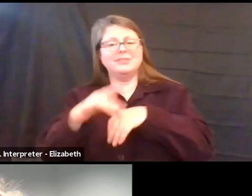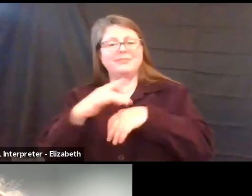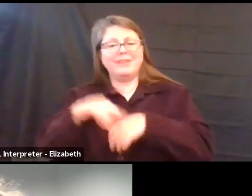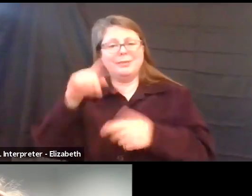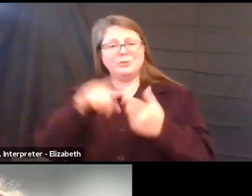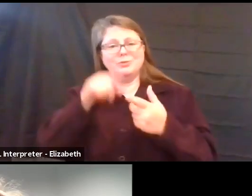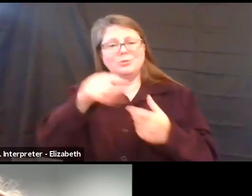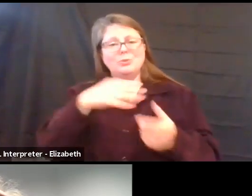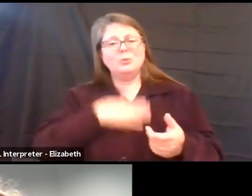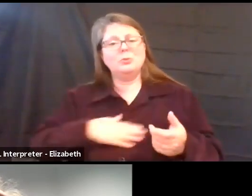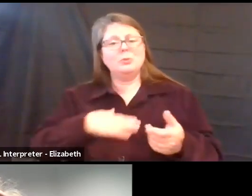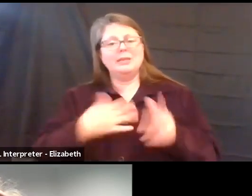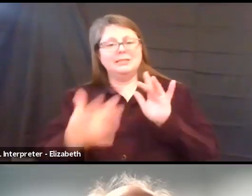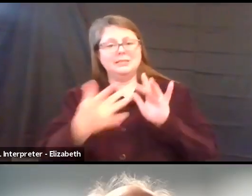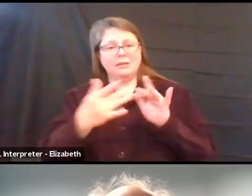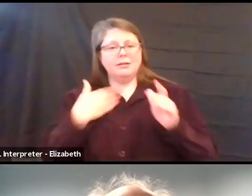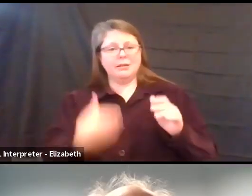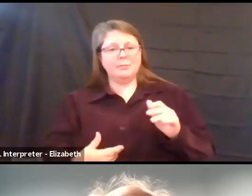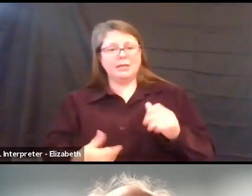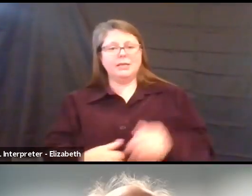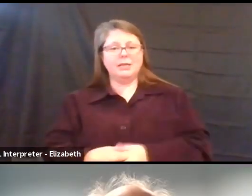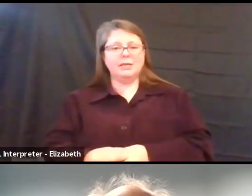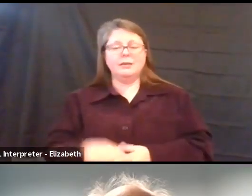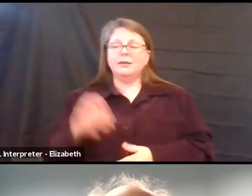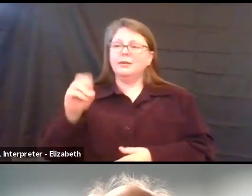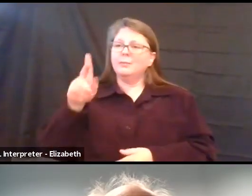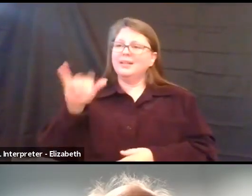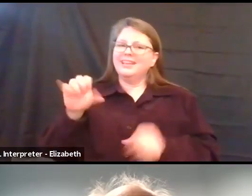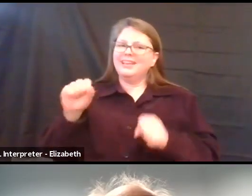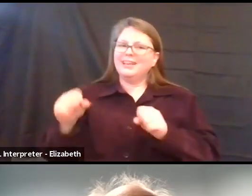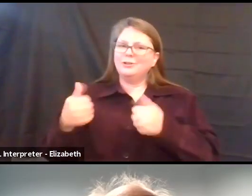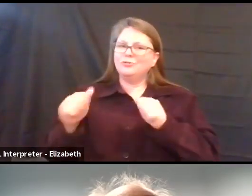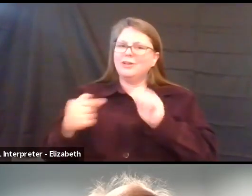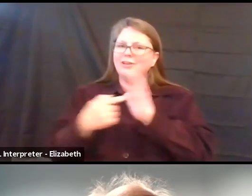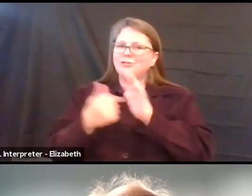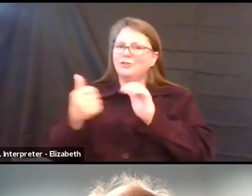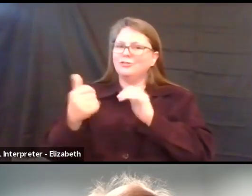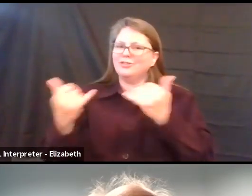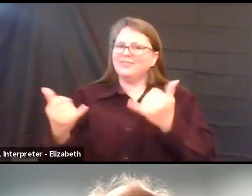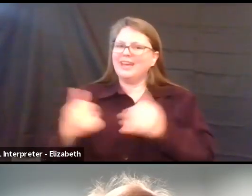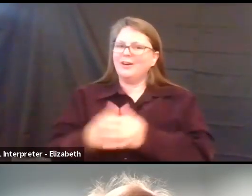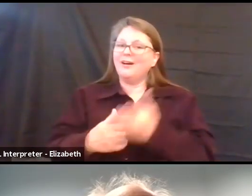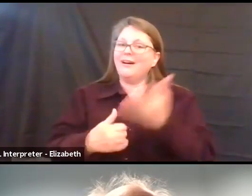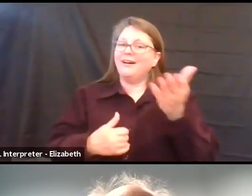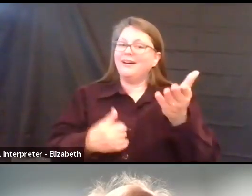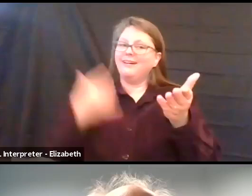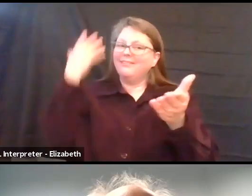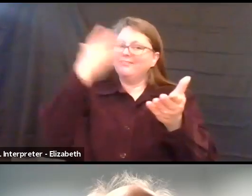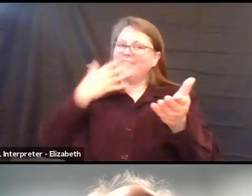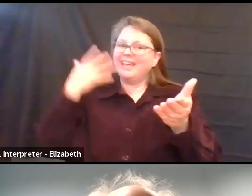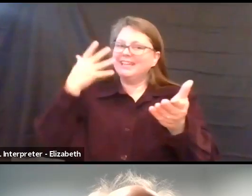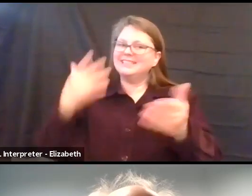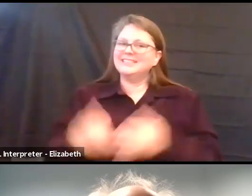to fix your video now if you want to try, so we can get a picture of your face before. There she I am. is. Hi,